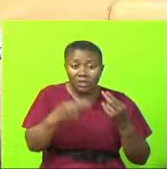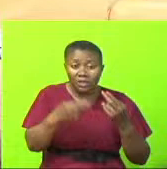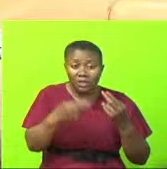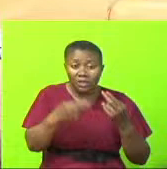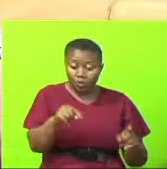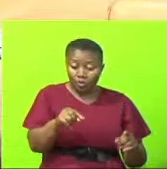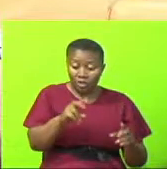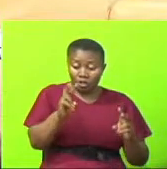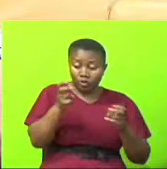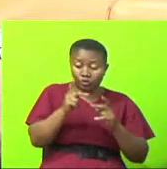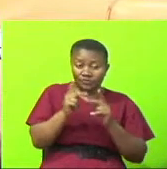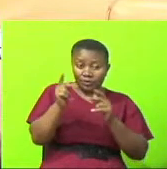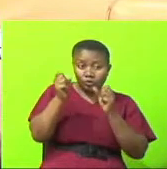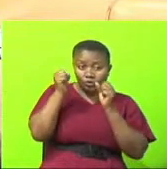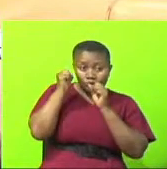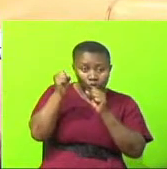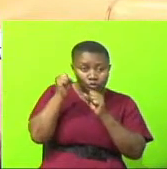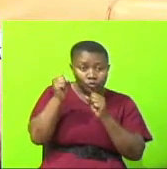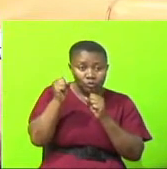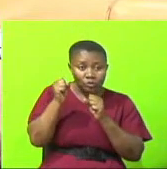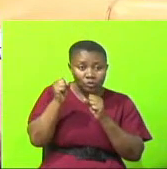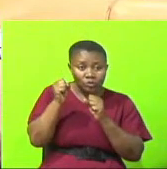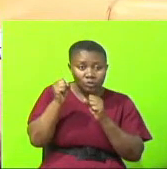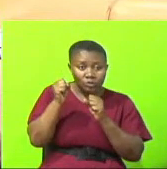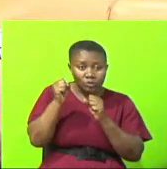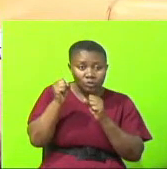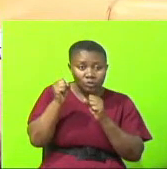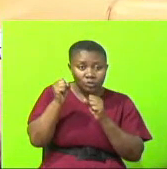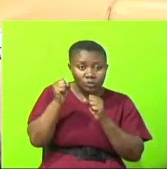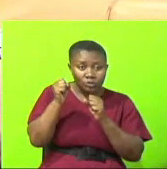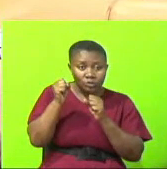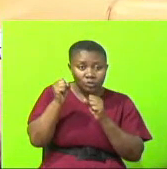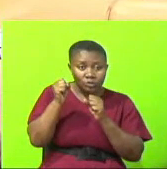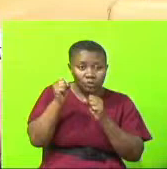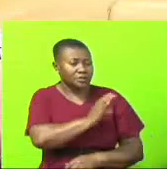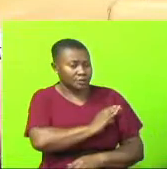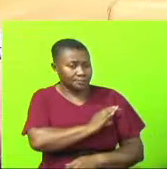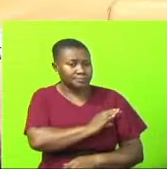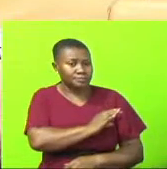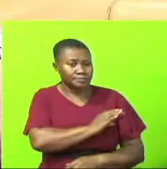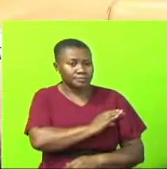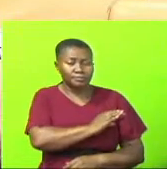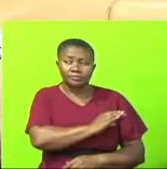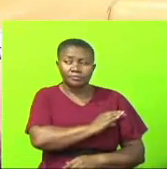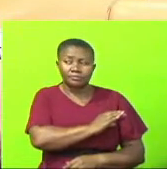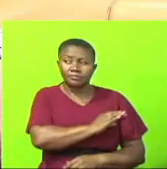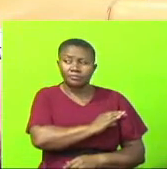enough, is referred to a committee. Mr. Speaker,